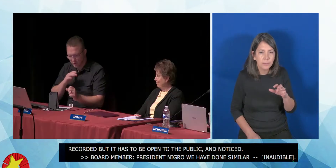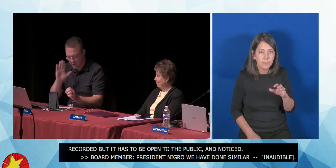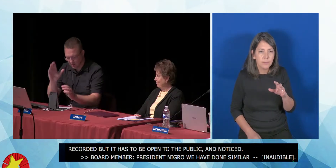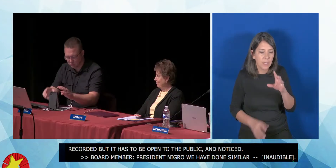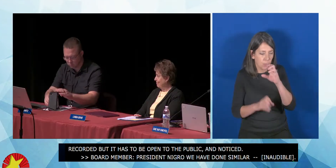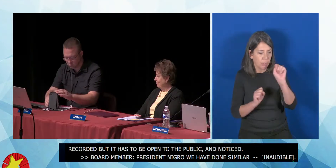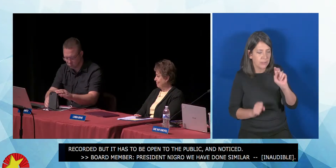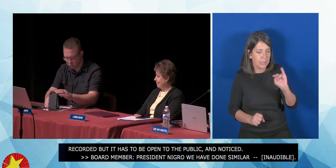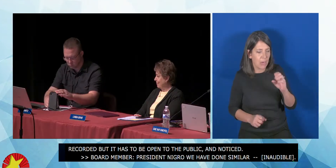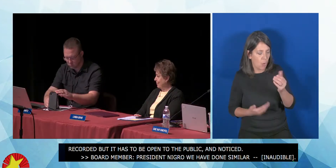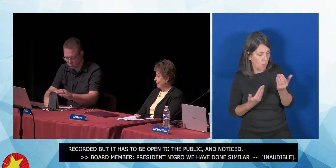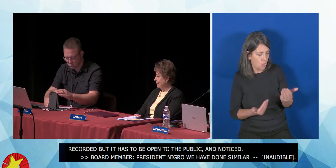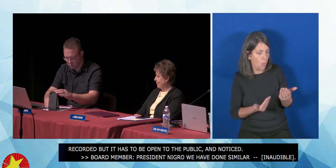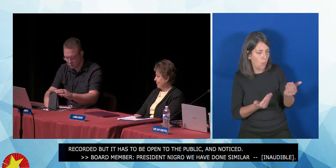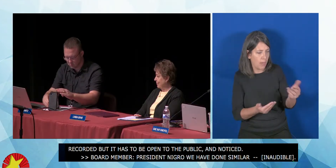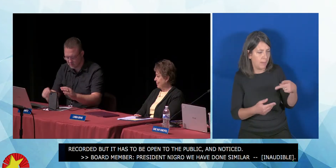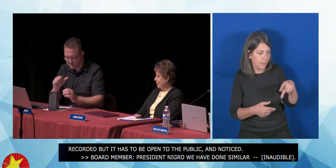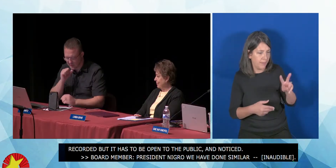Thank you.